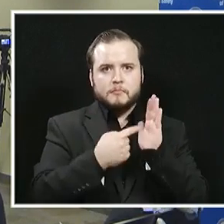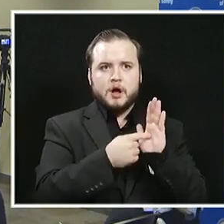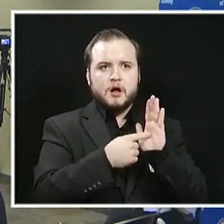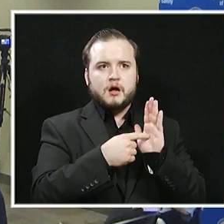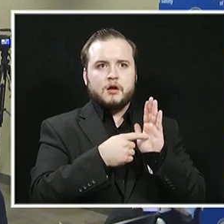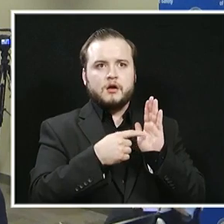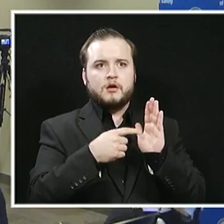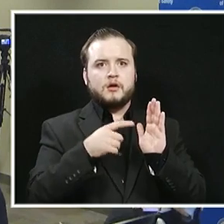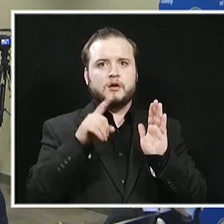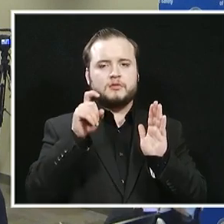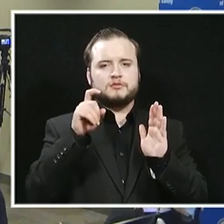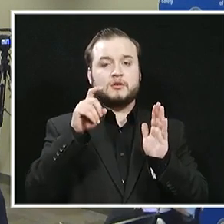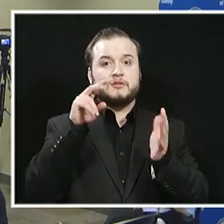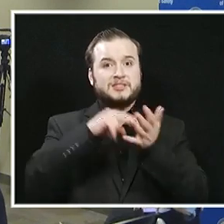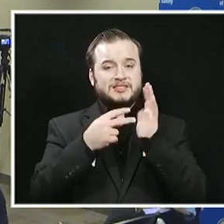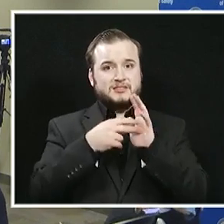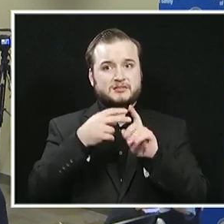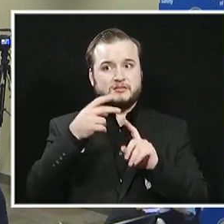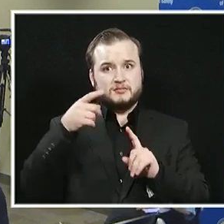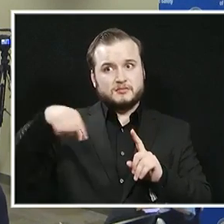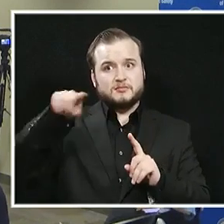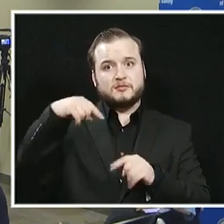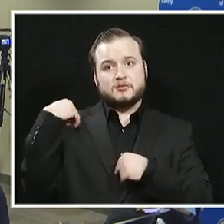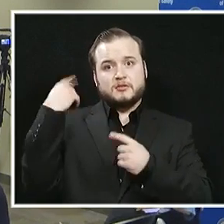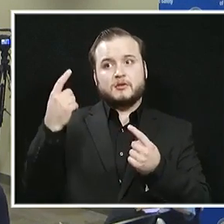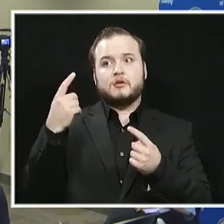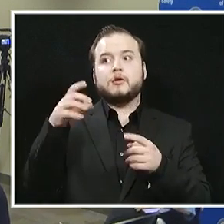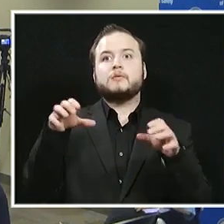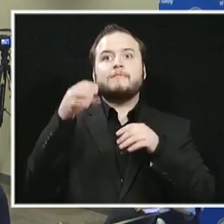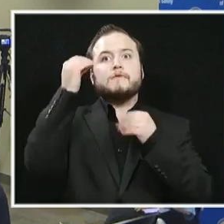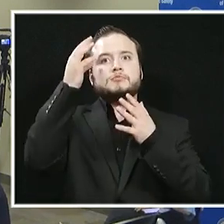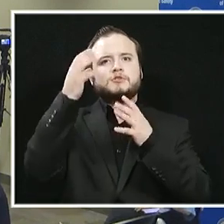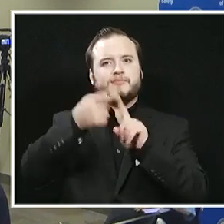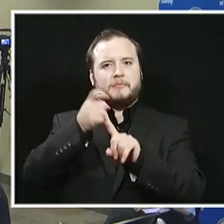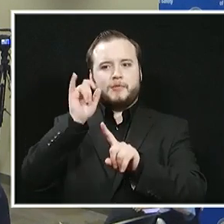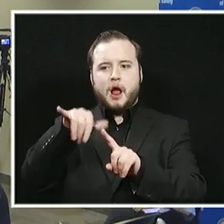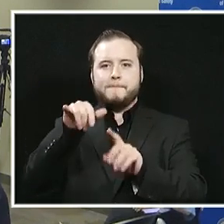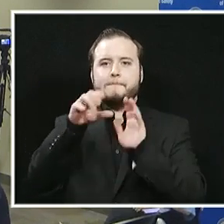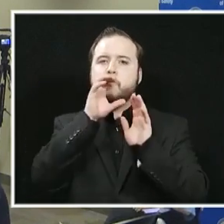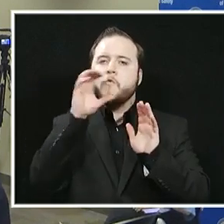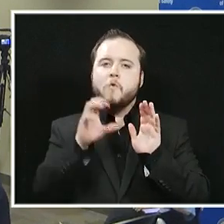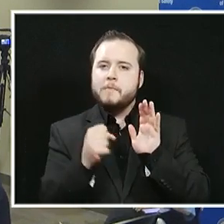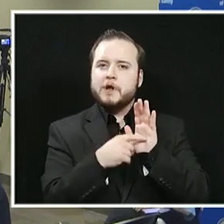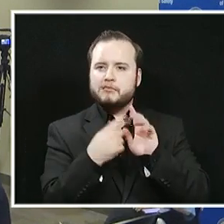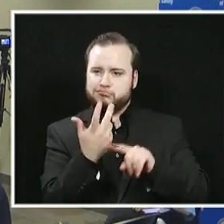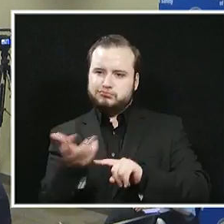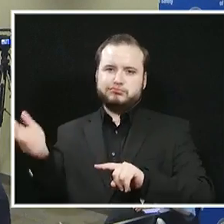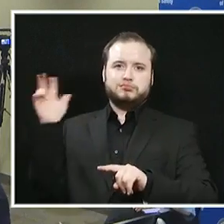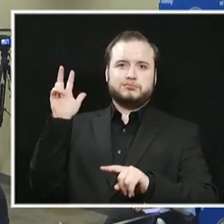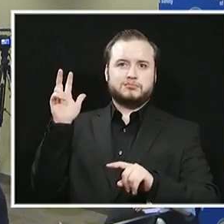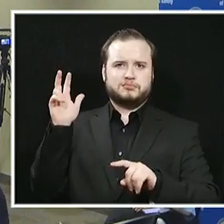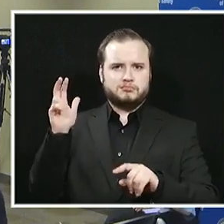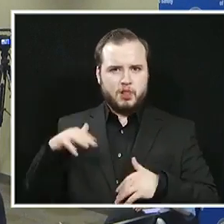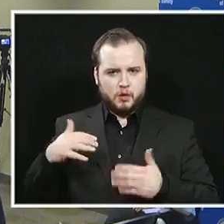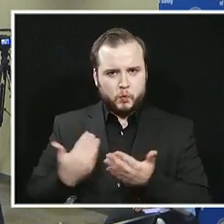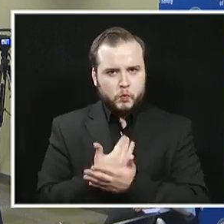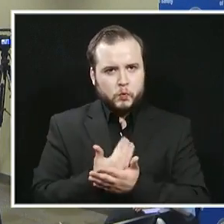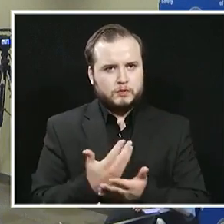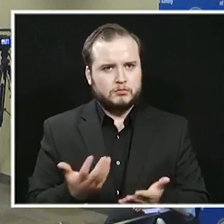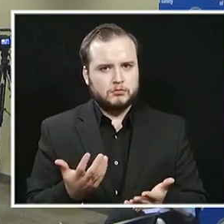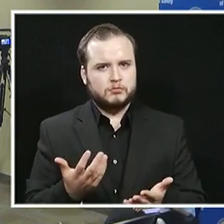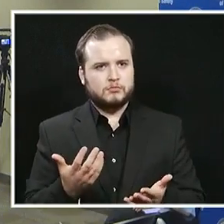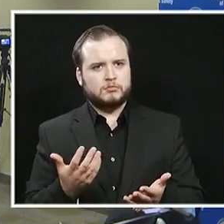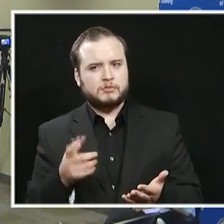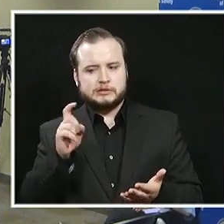from 3 weeks ago? And at what point, we were told by the researchers then that they were going to try to work on a more frequent